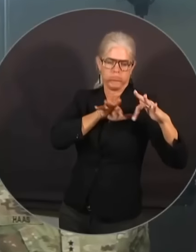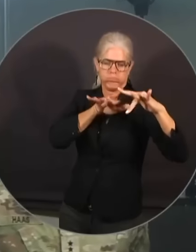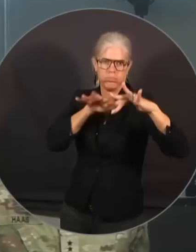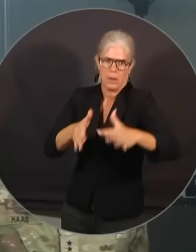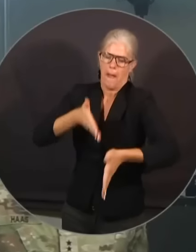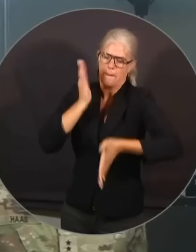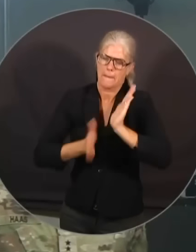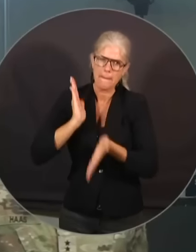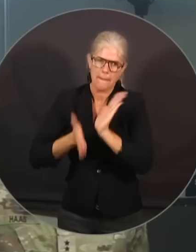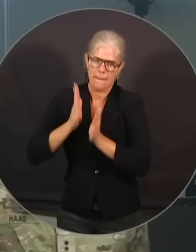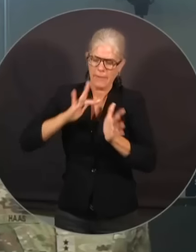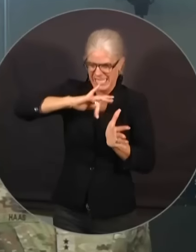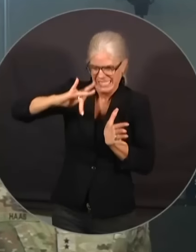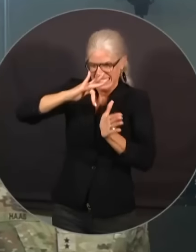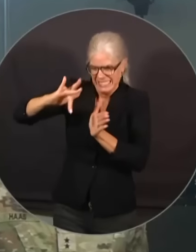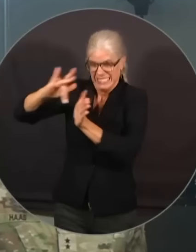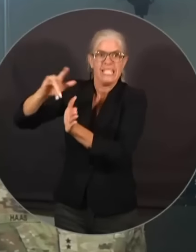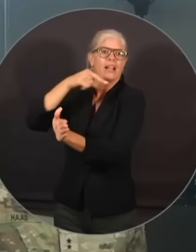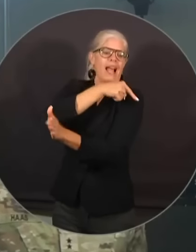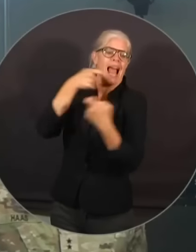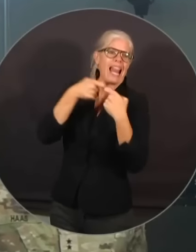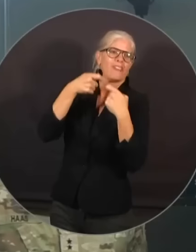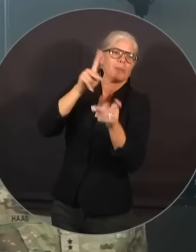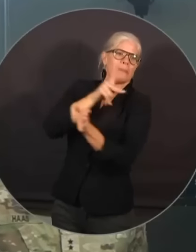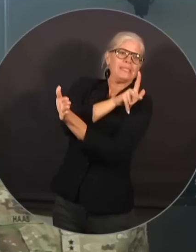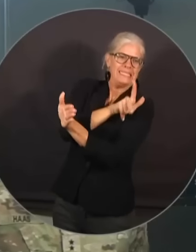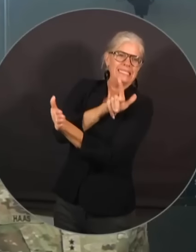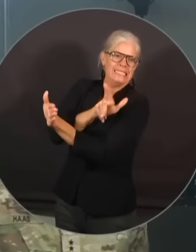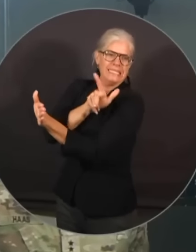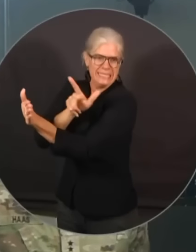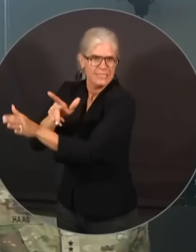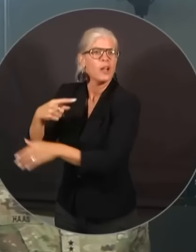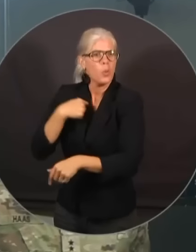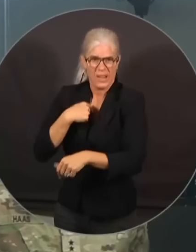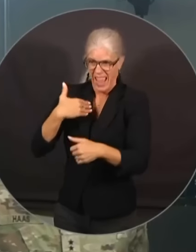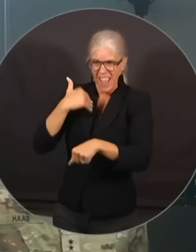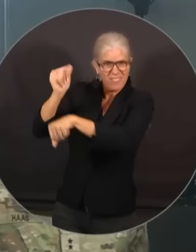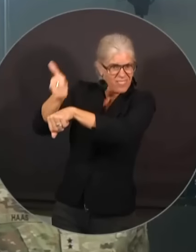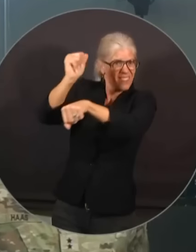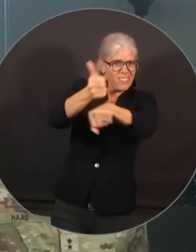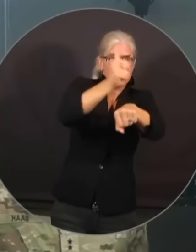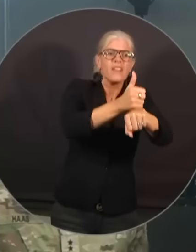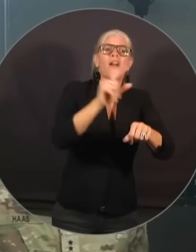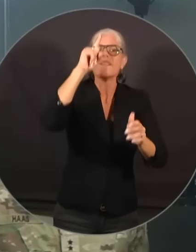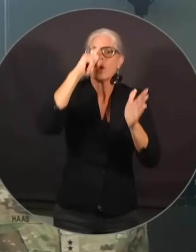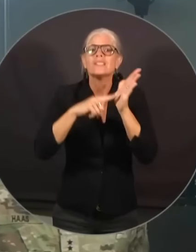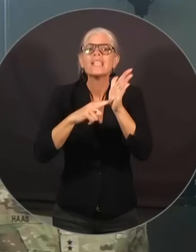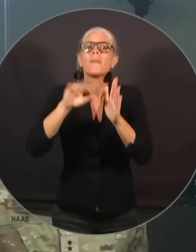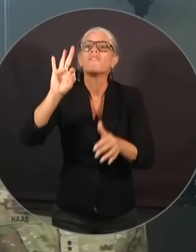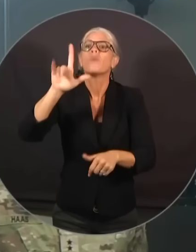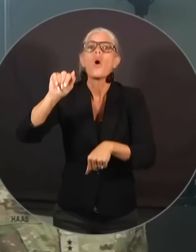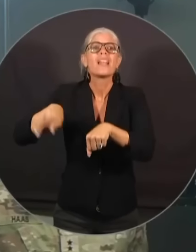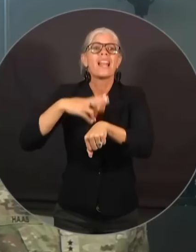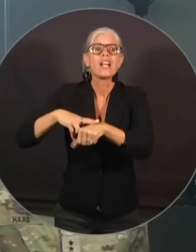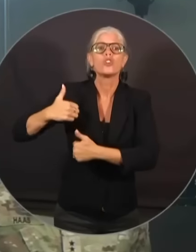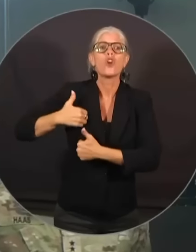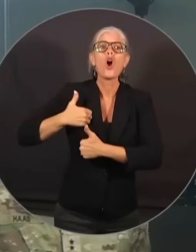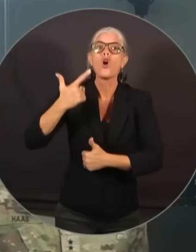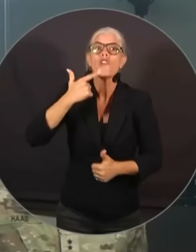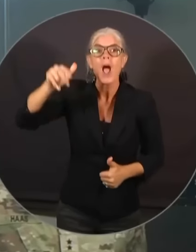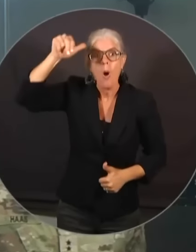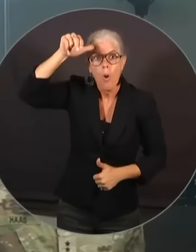work into the area. We have some of those staged in area right now. For instance, the Florida National Guard Red Horse unit is staged just right